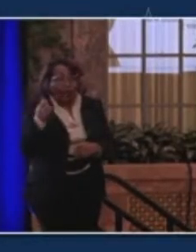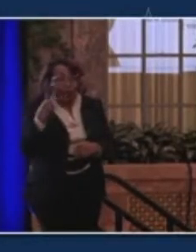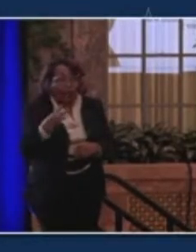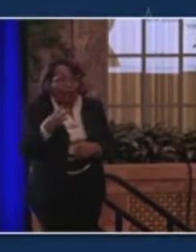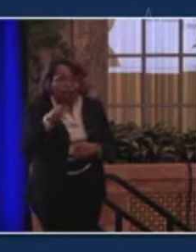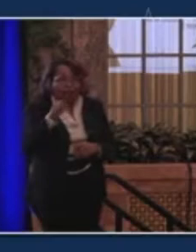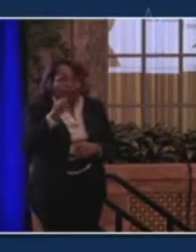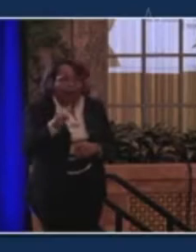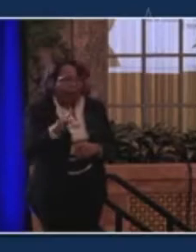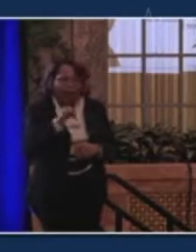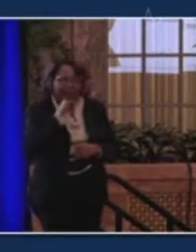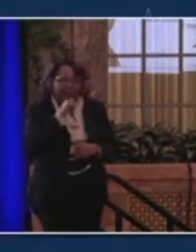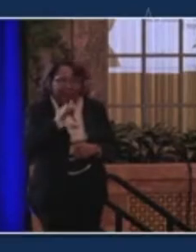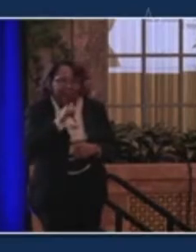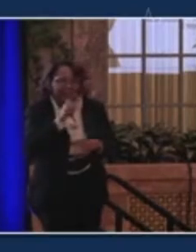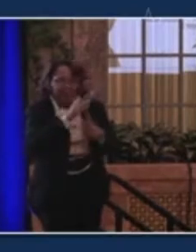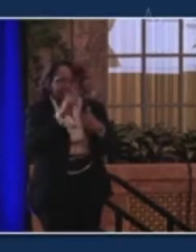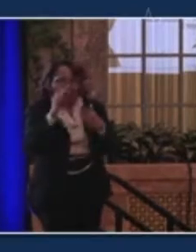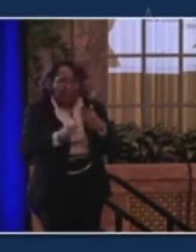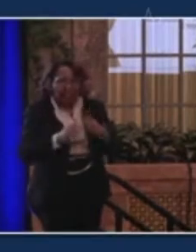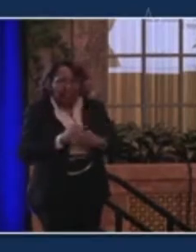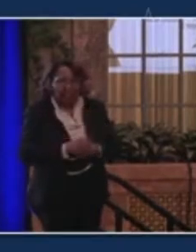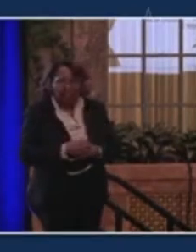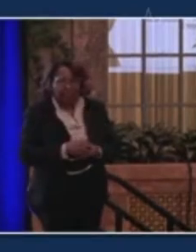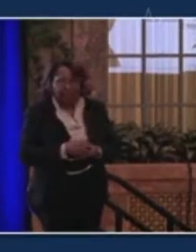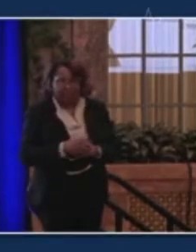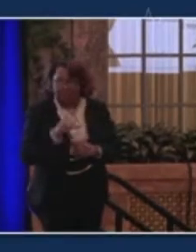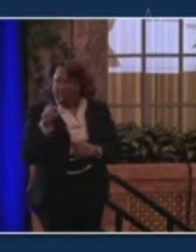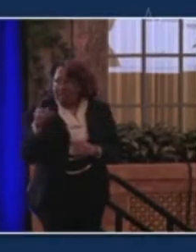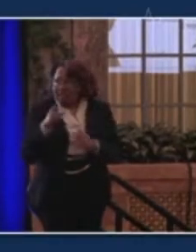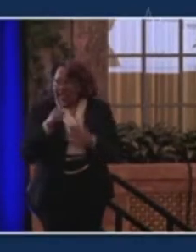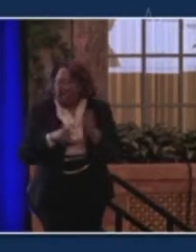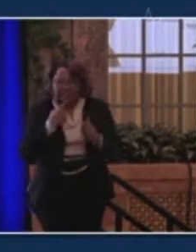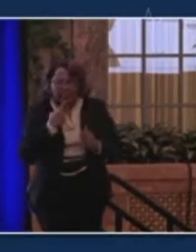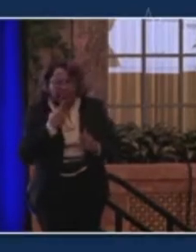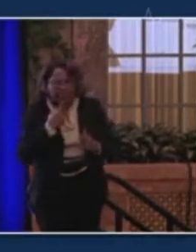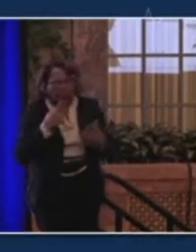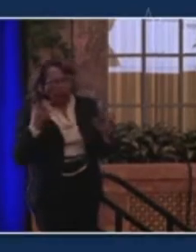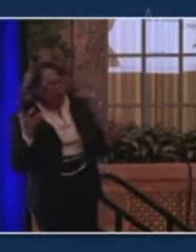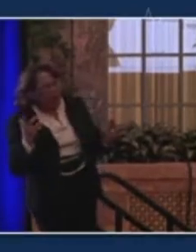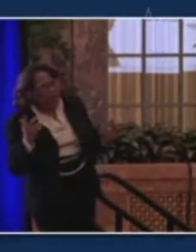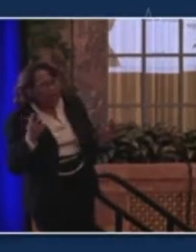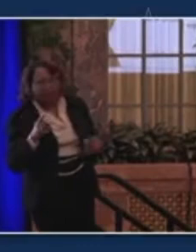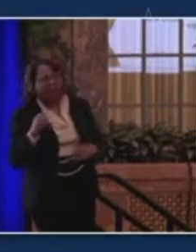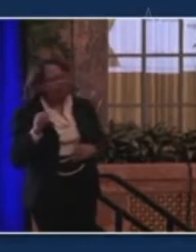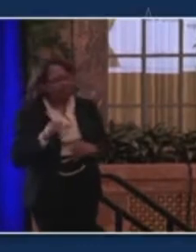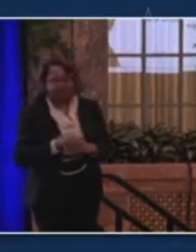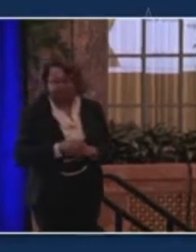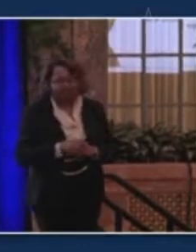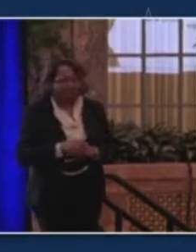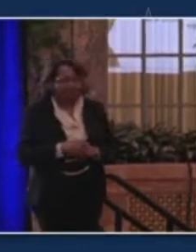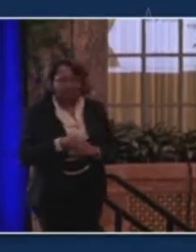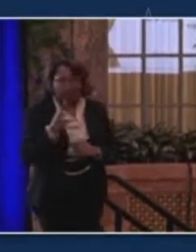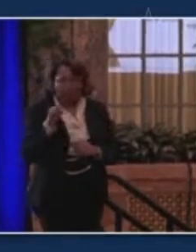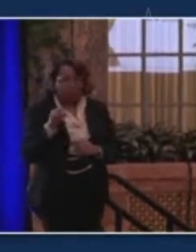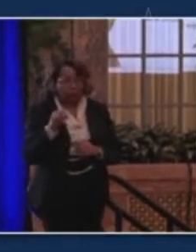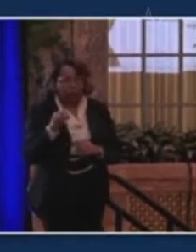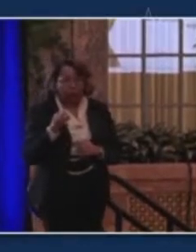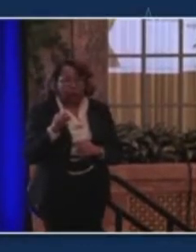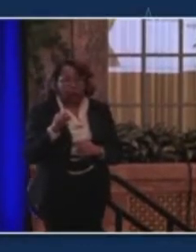has never been completed. Now, and somebody said, what? Yes, to all of